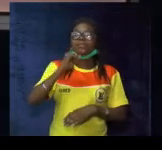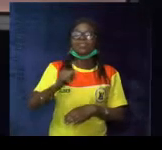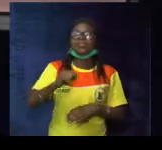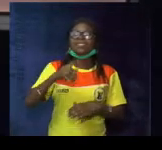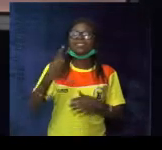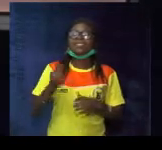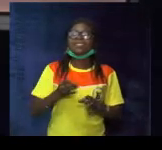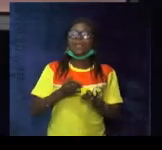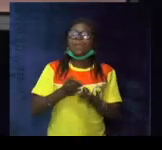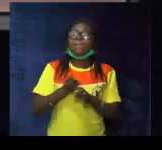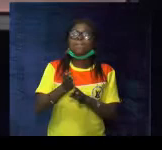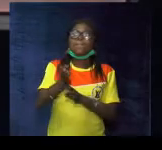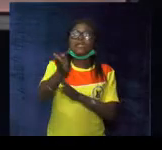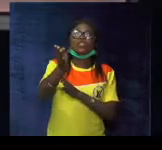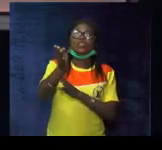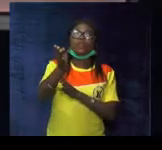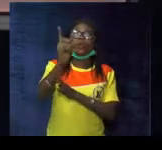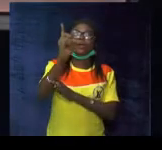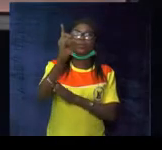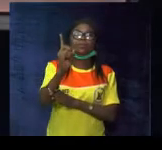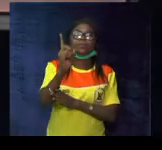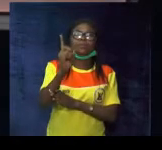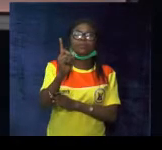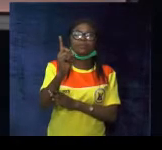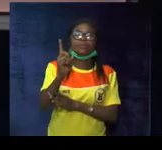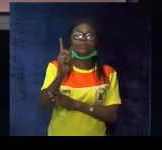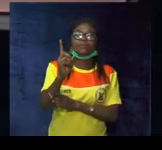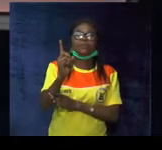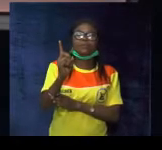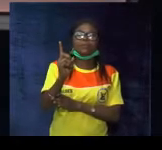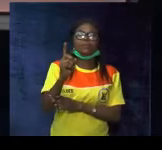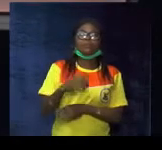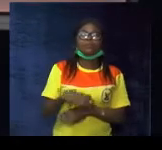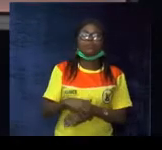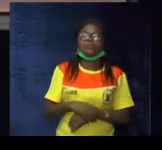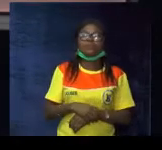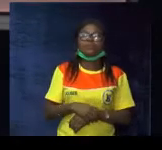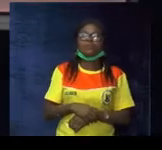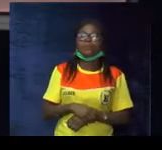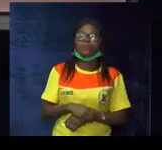part now will be the major segment.